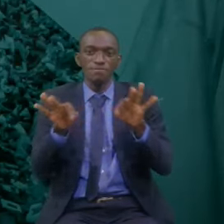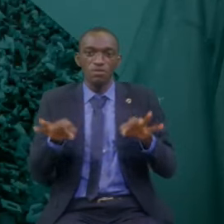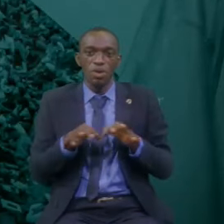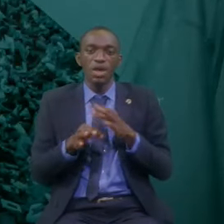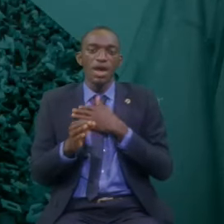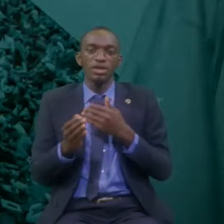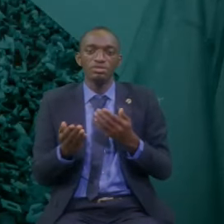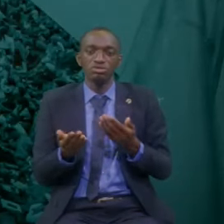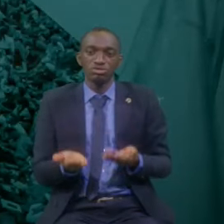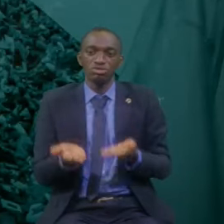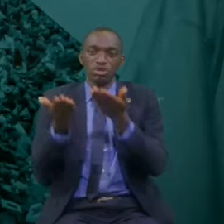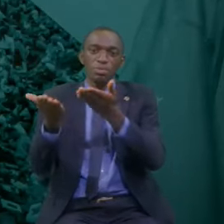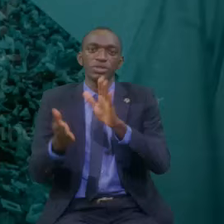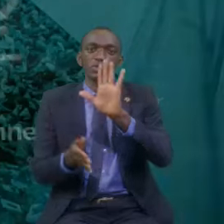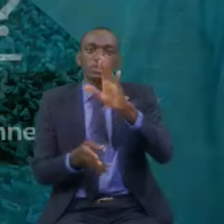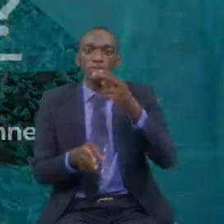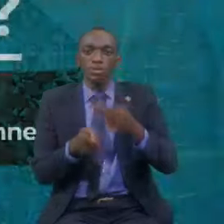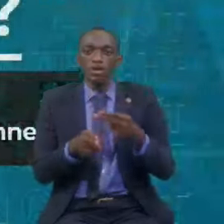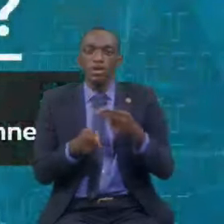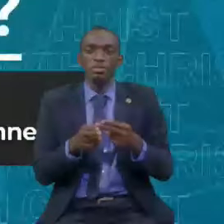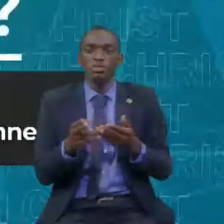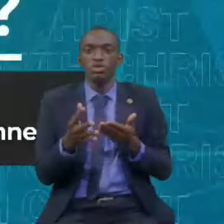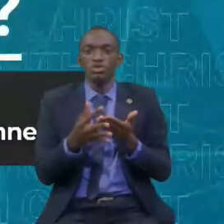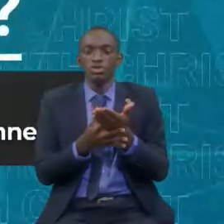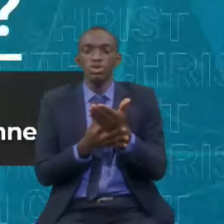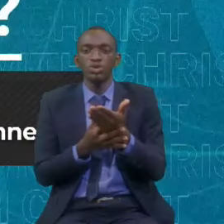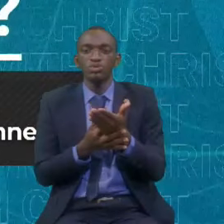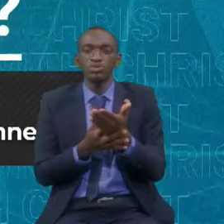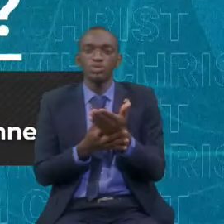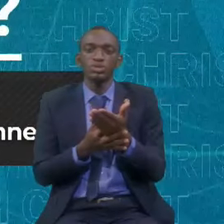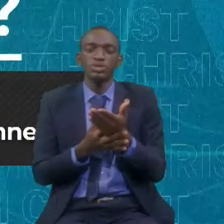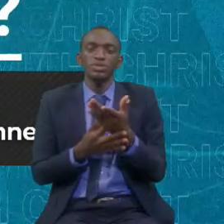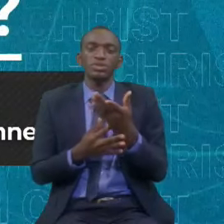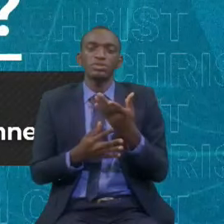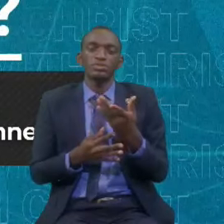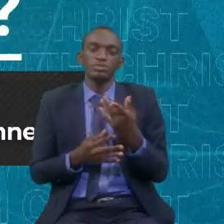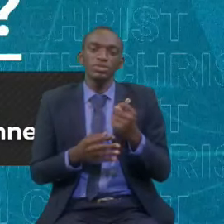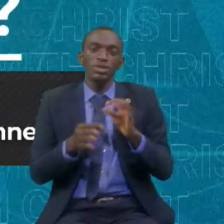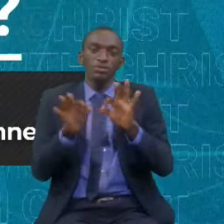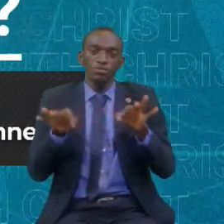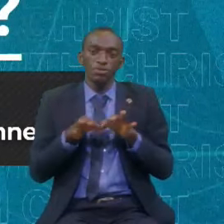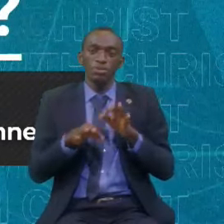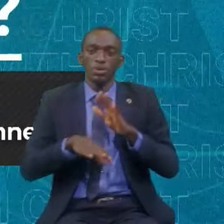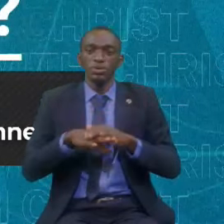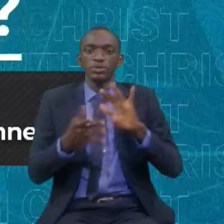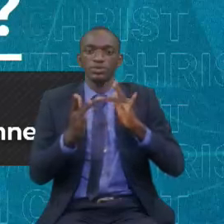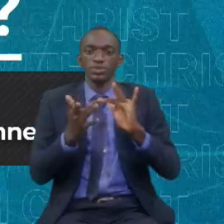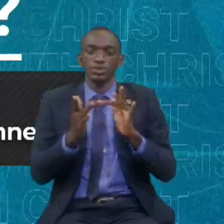through the form and that platform. Please, just visit